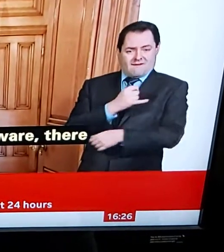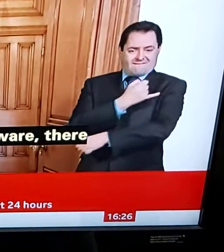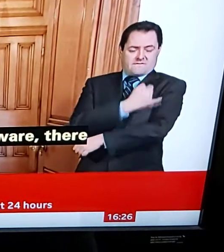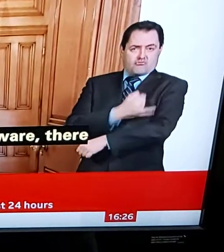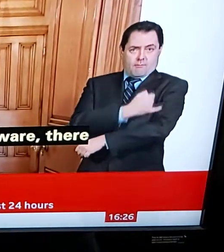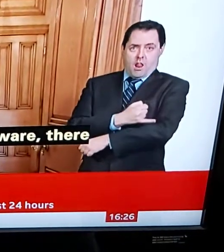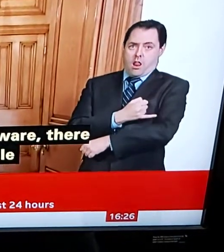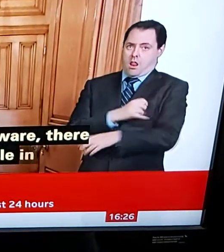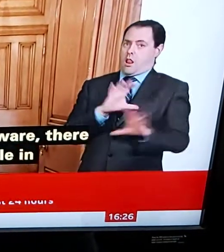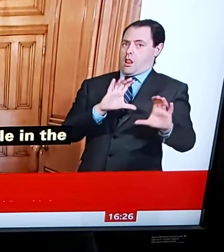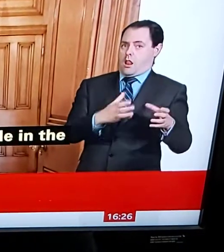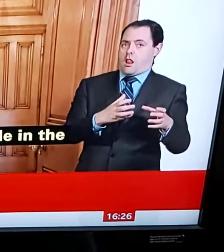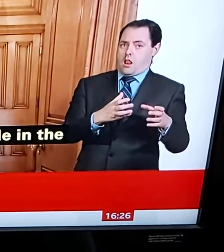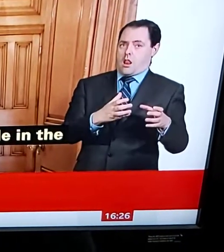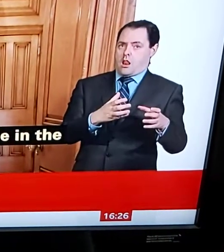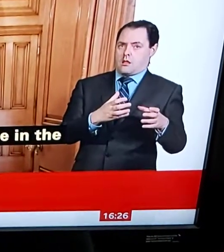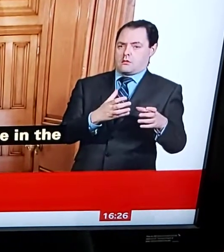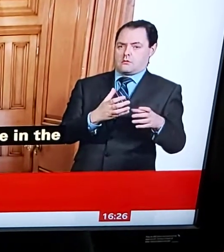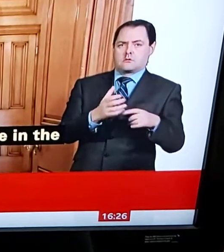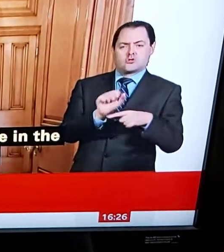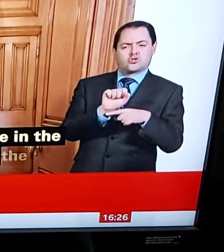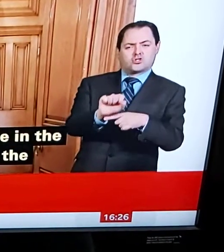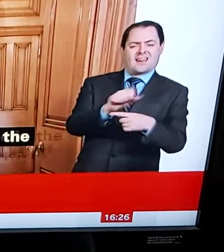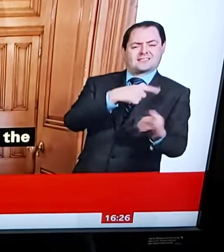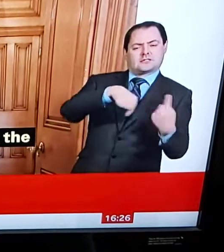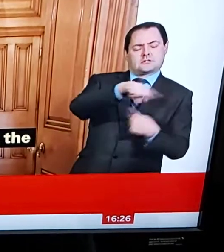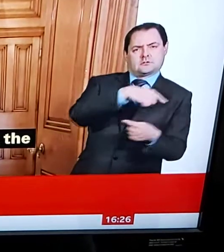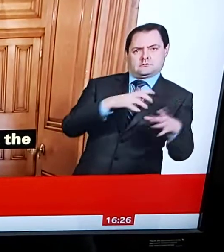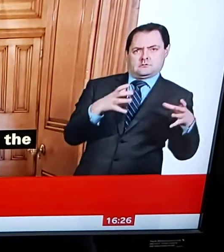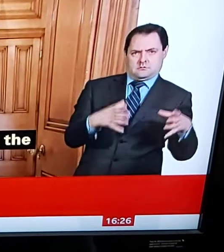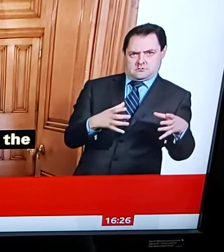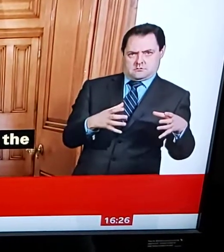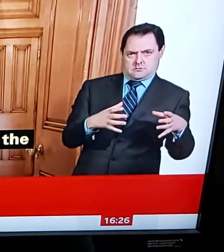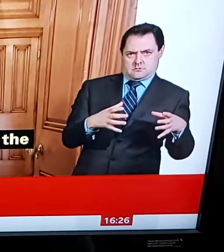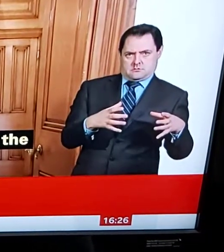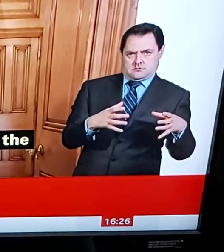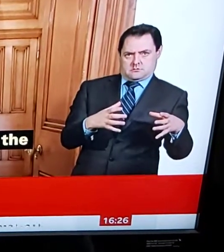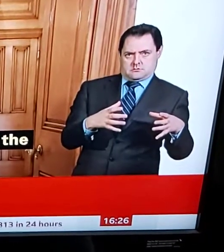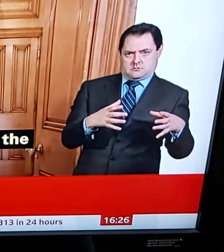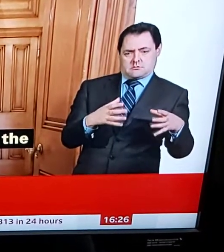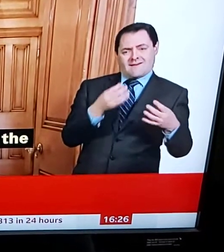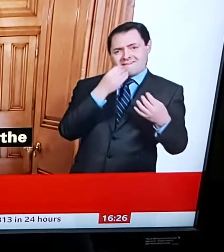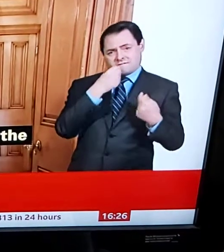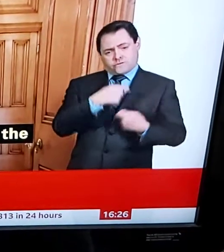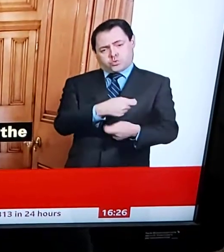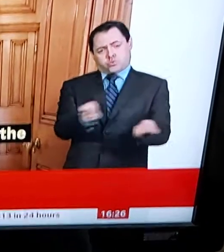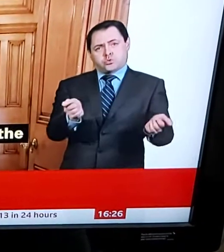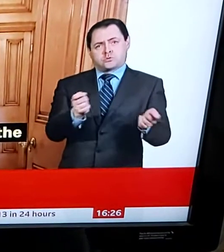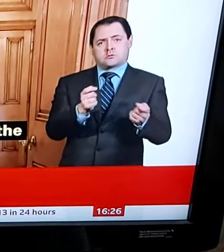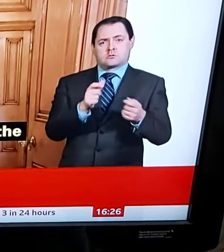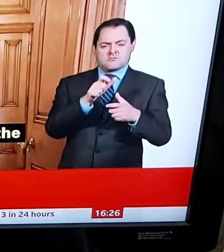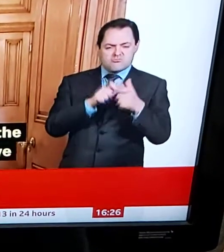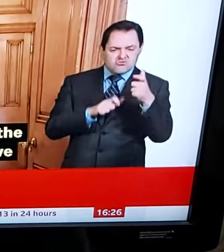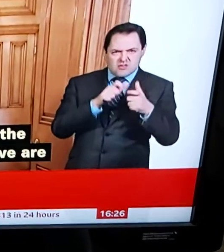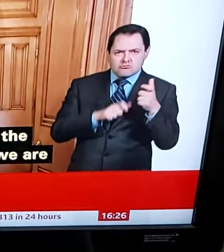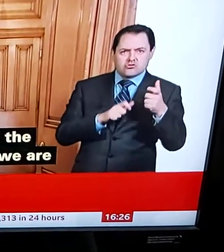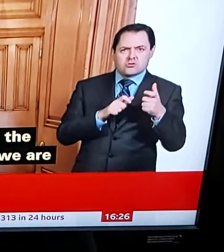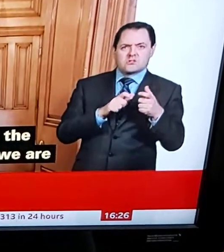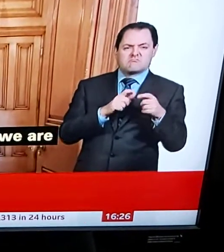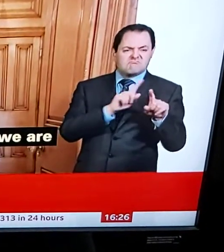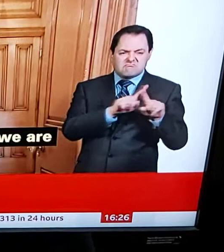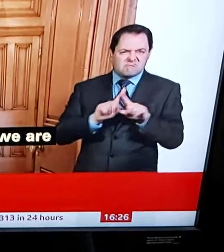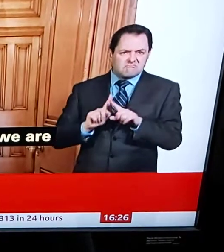category, the shielded vulnerable, who we are distributing food and prescription medicines to. And it's also the